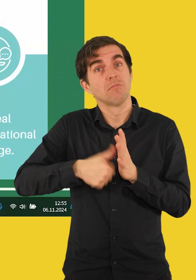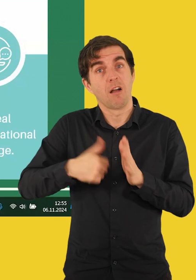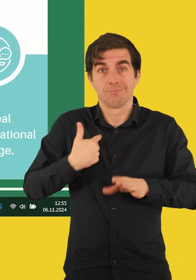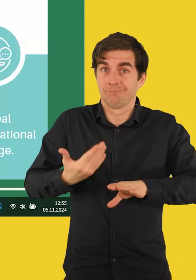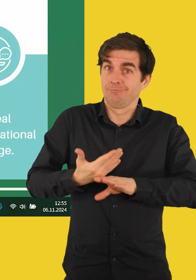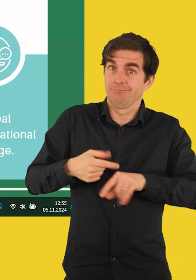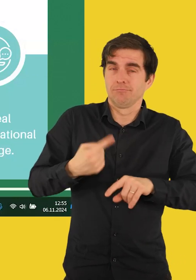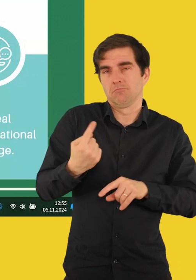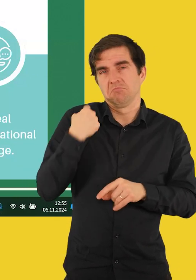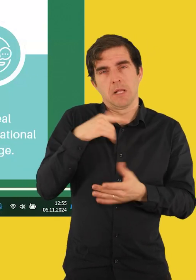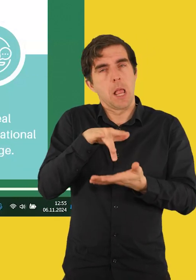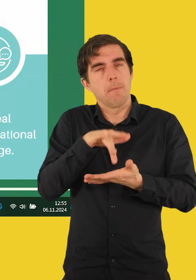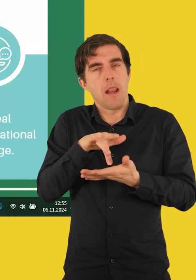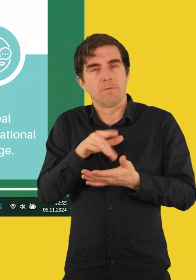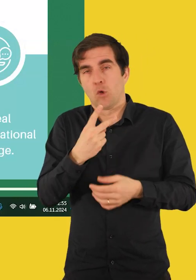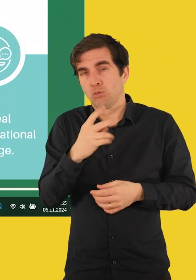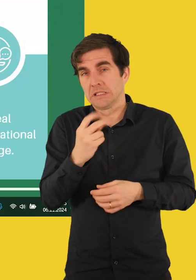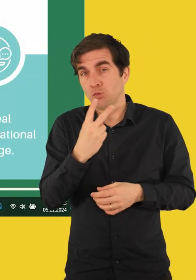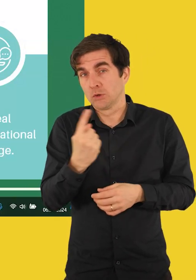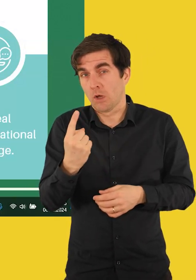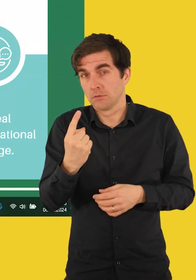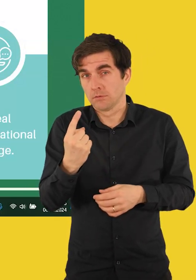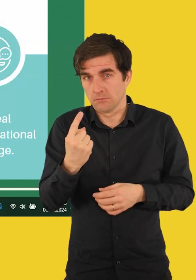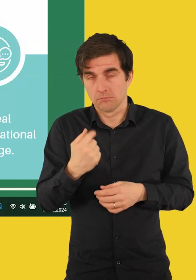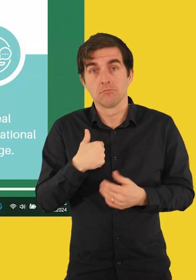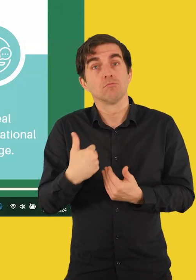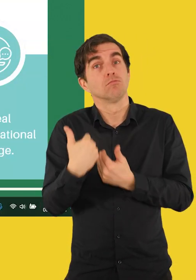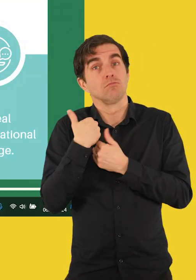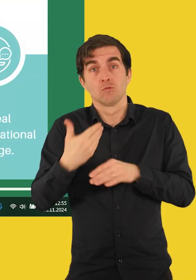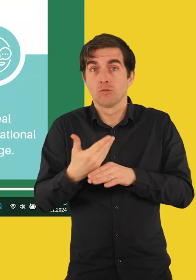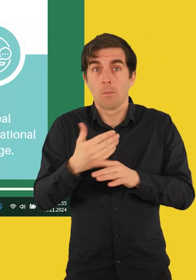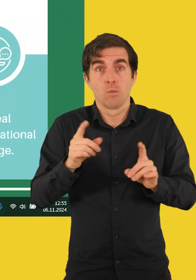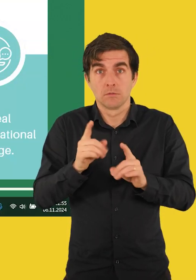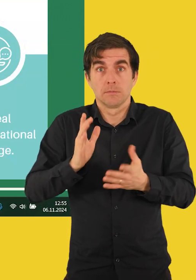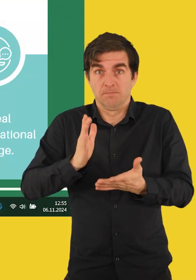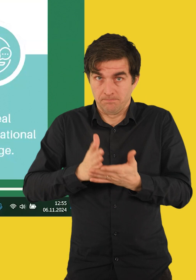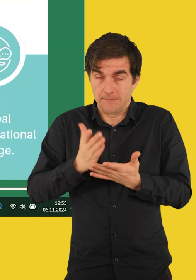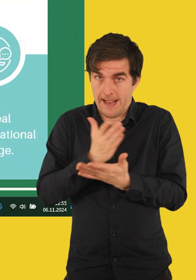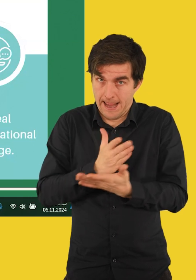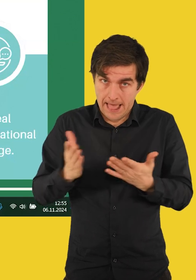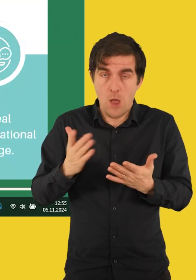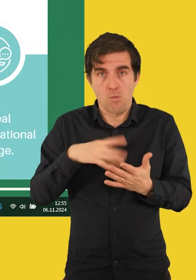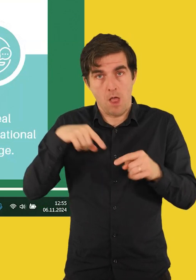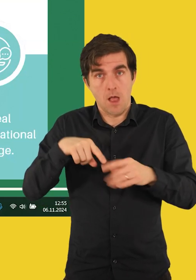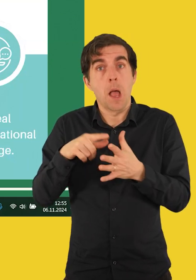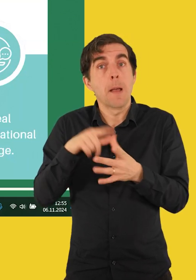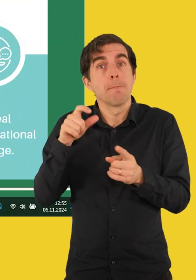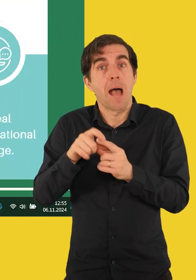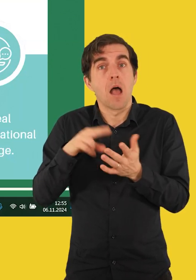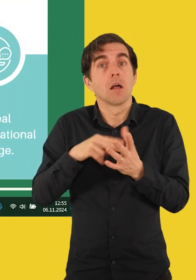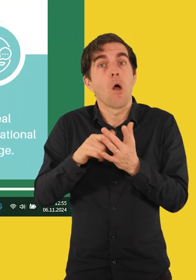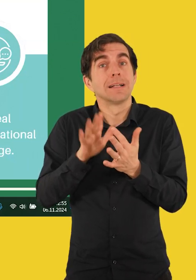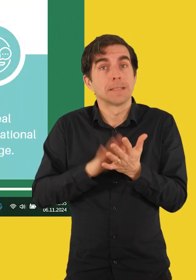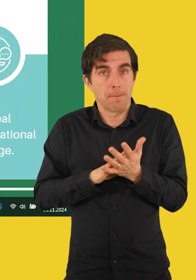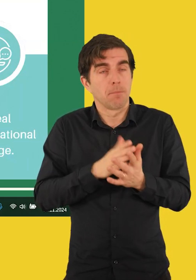So I started my position in mid-2021, and my job was specifically to embed the Doughnut